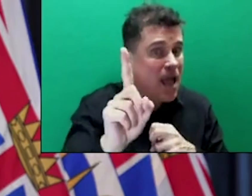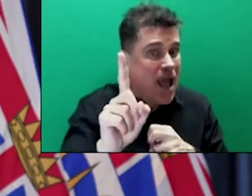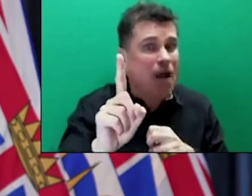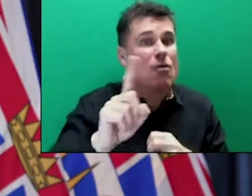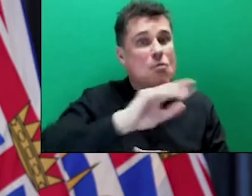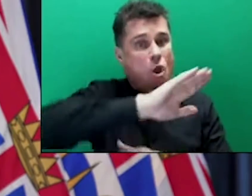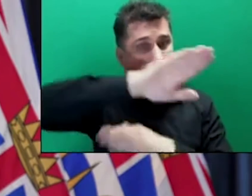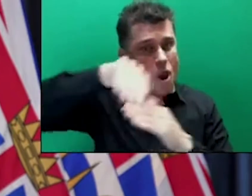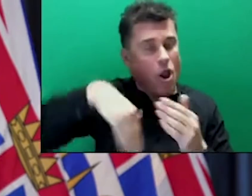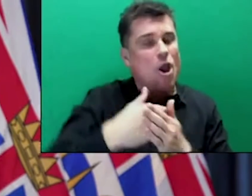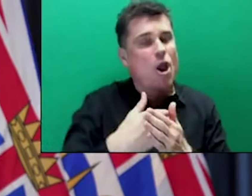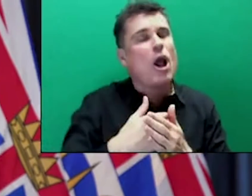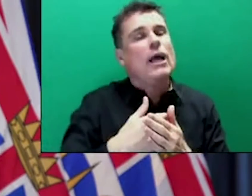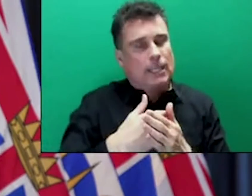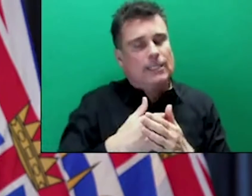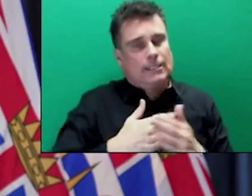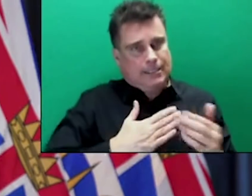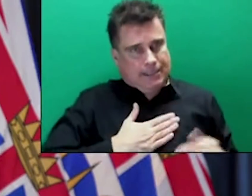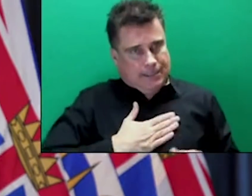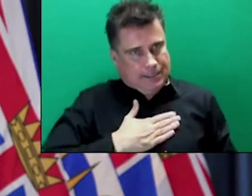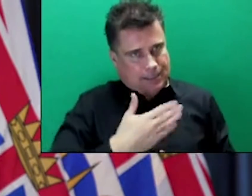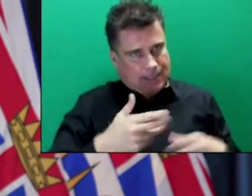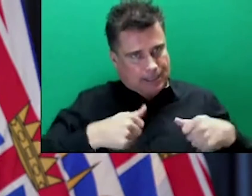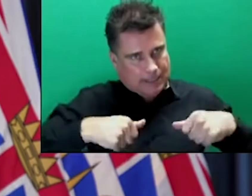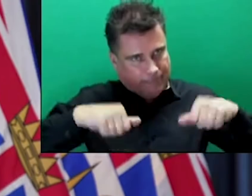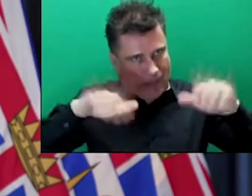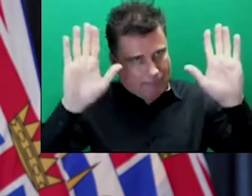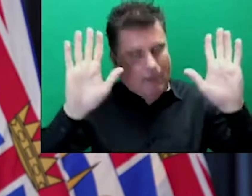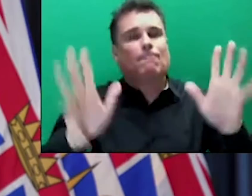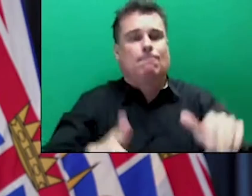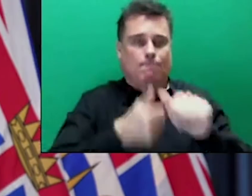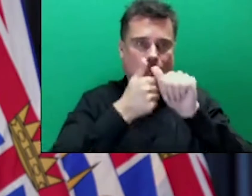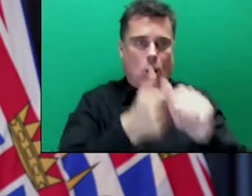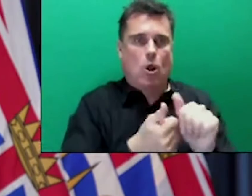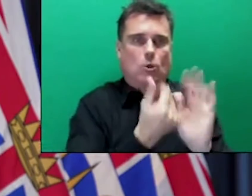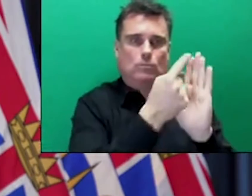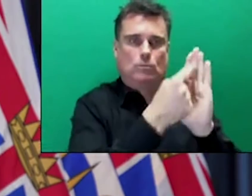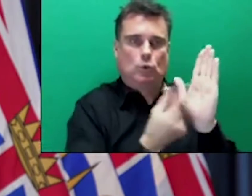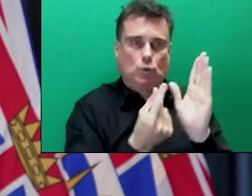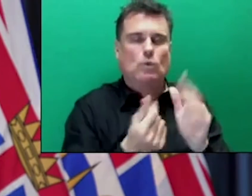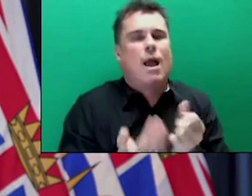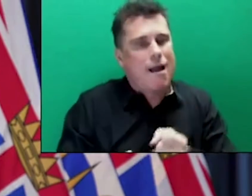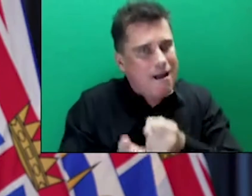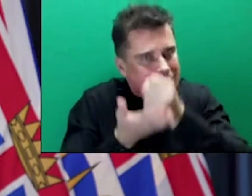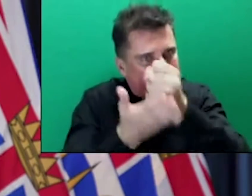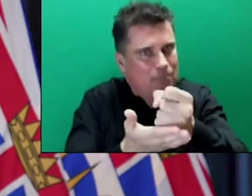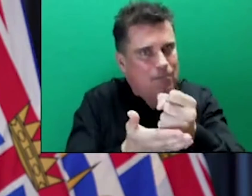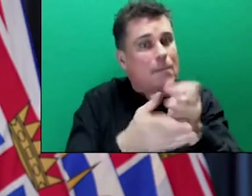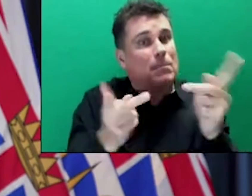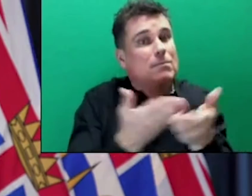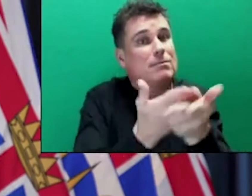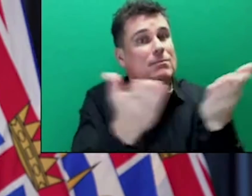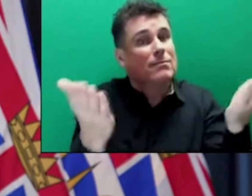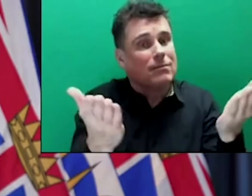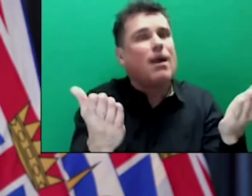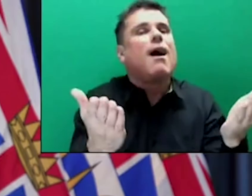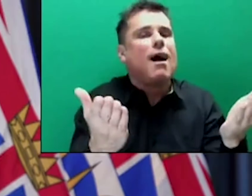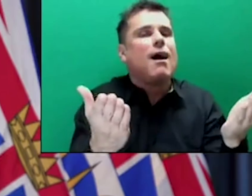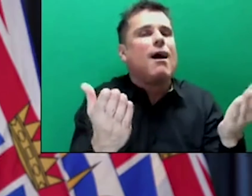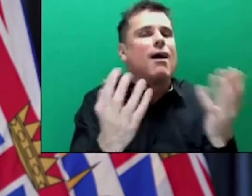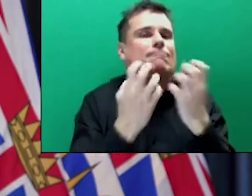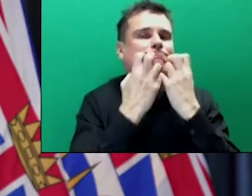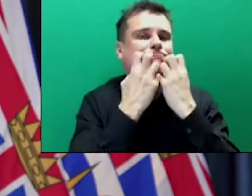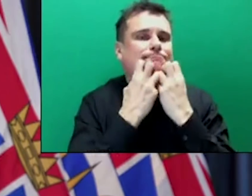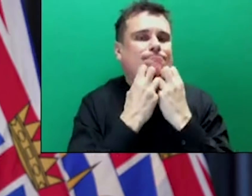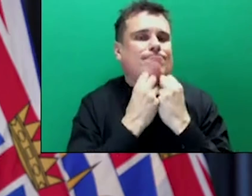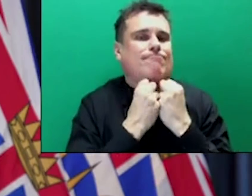ones and countless others throughout the province, and will keep our strained healthcare system open and